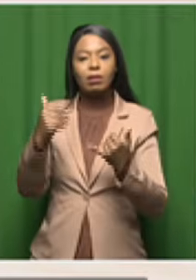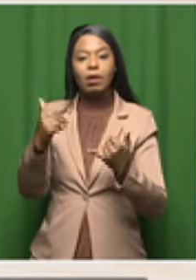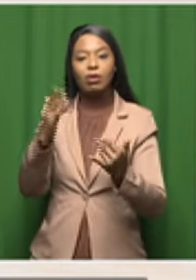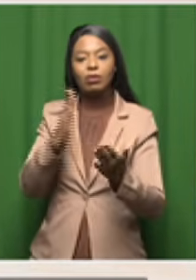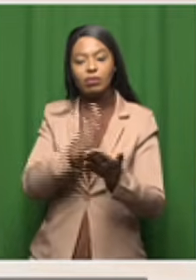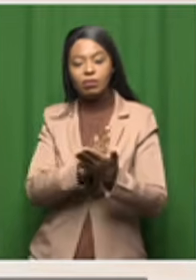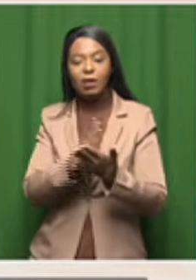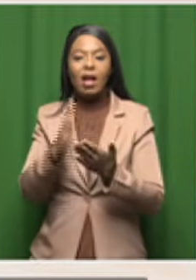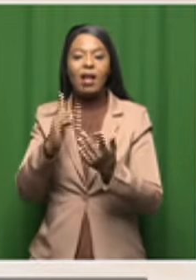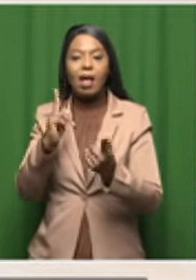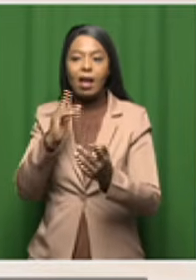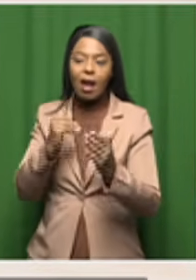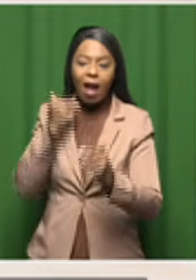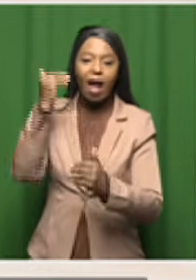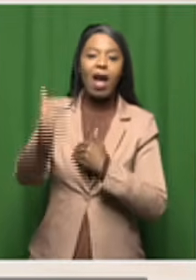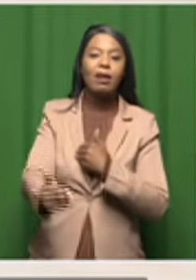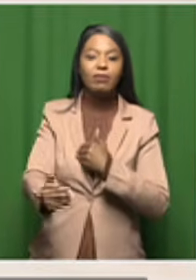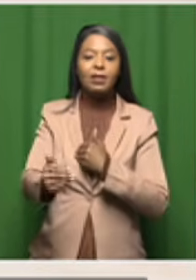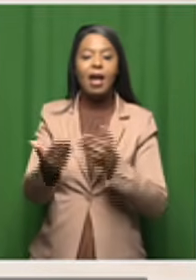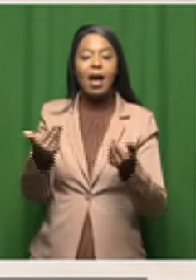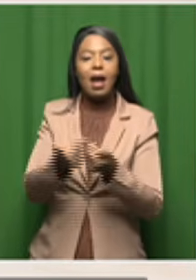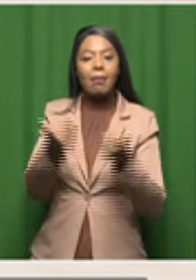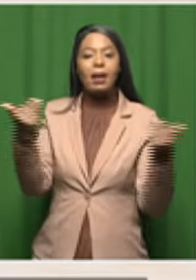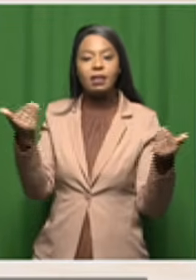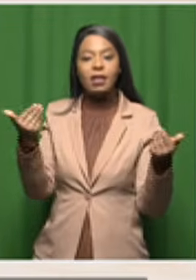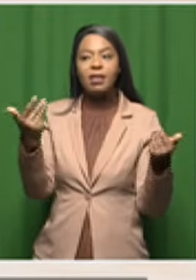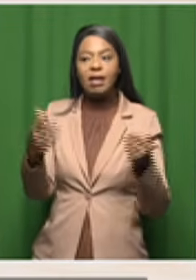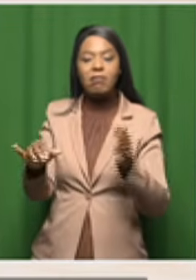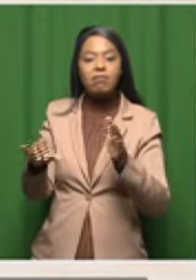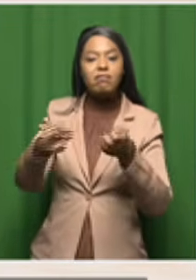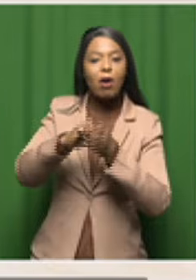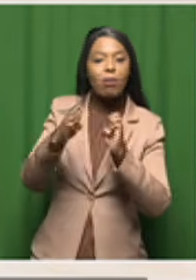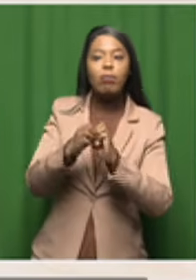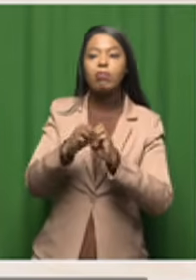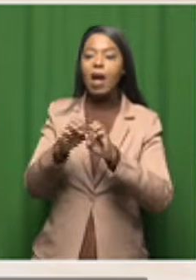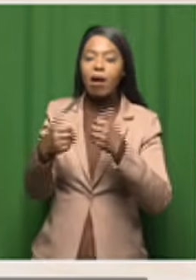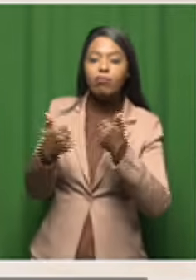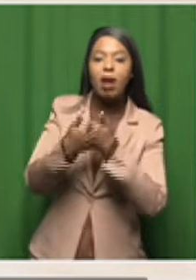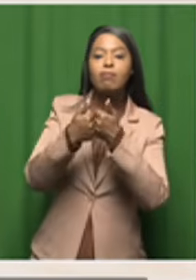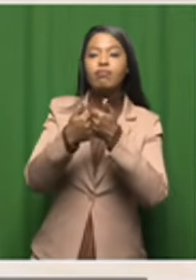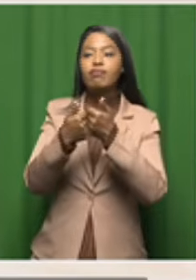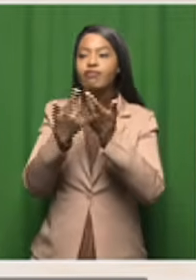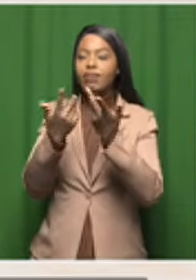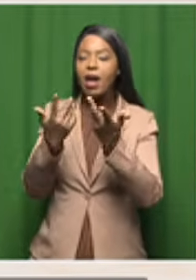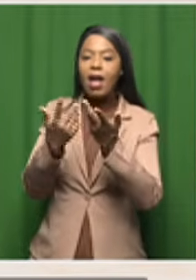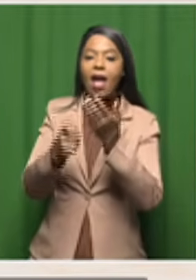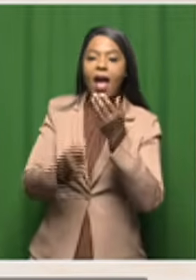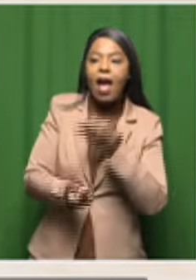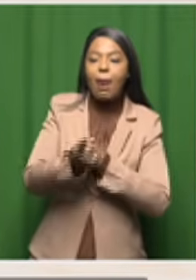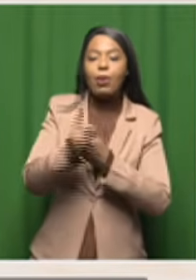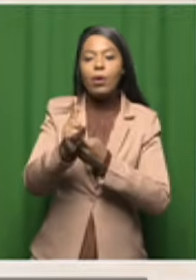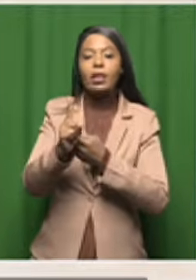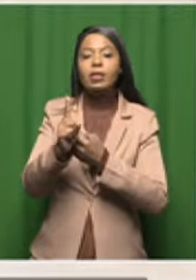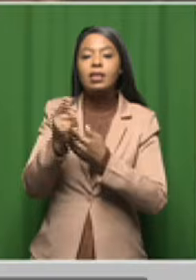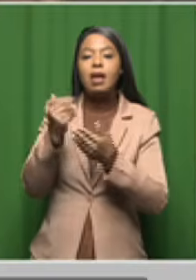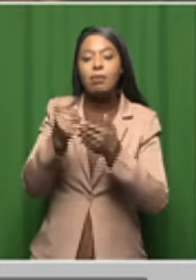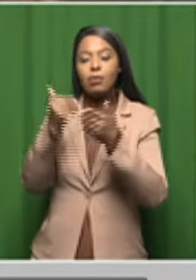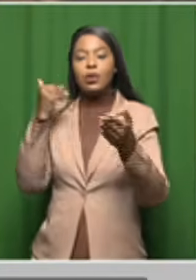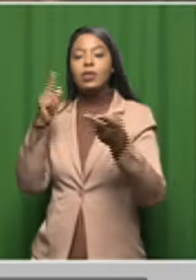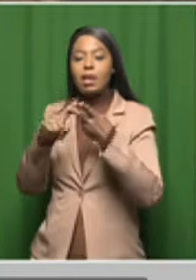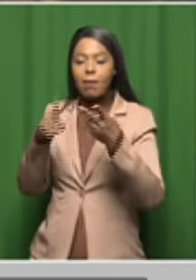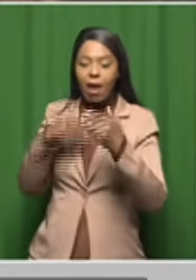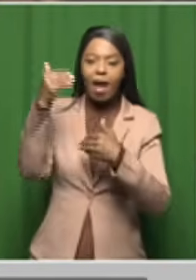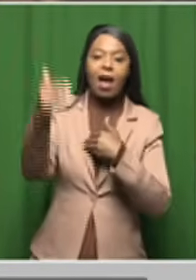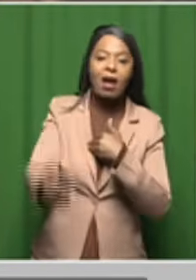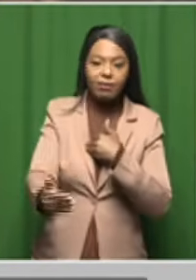that are unfolding, given the, the state of townships pre- and post-apartheid. Is that also one of the